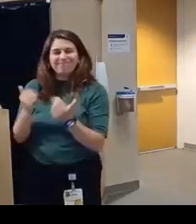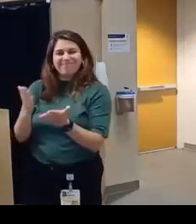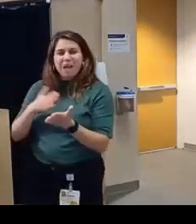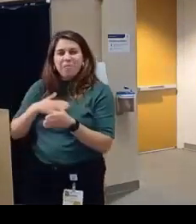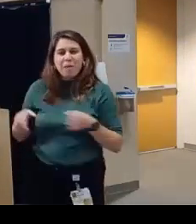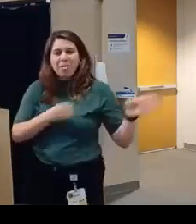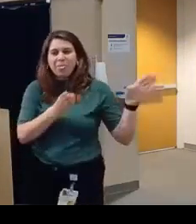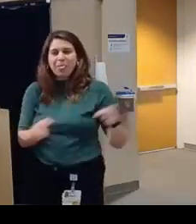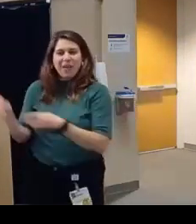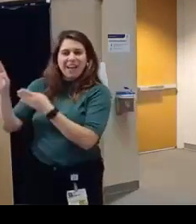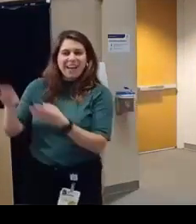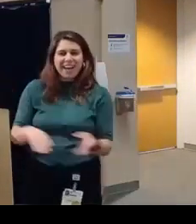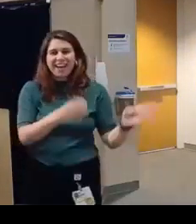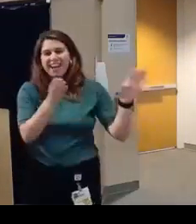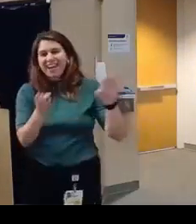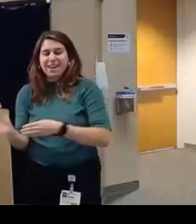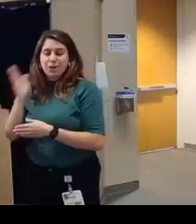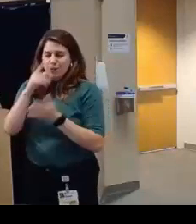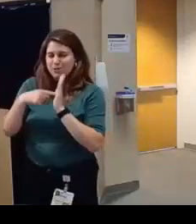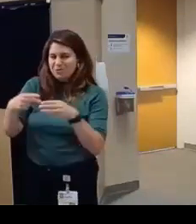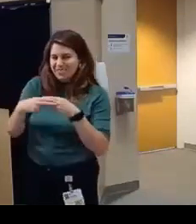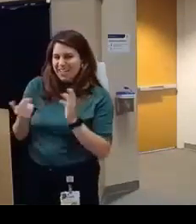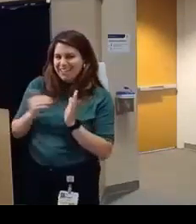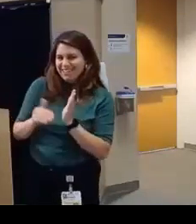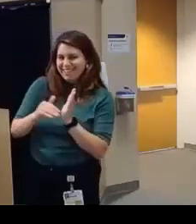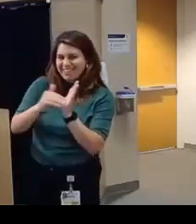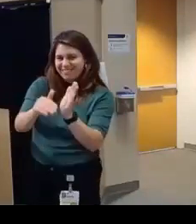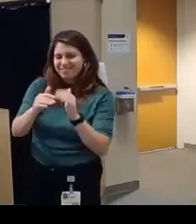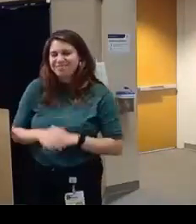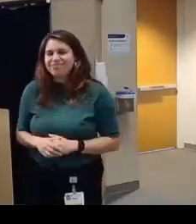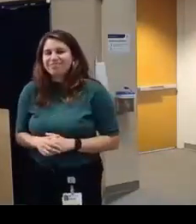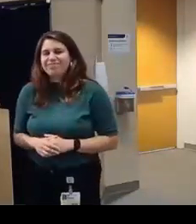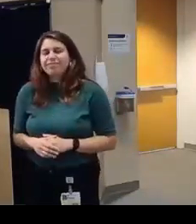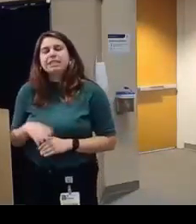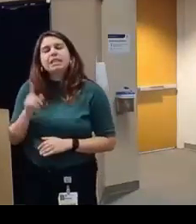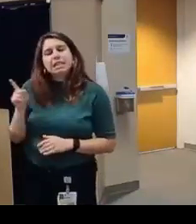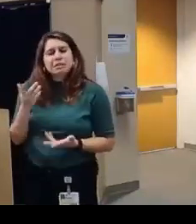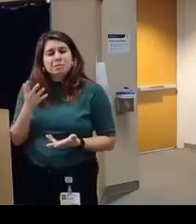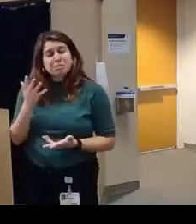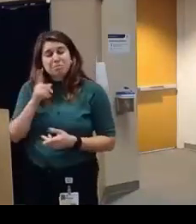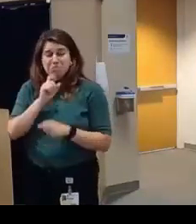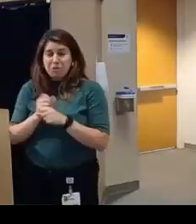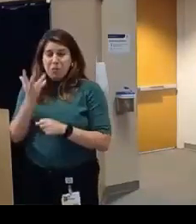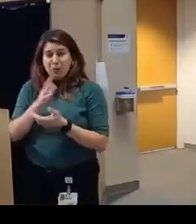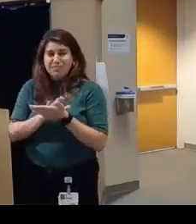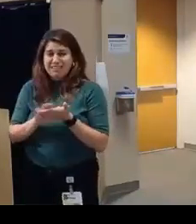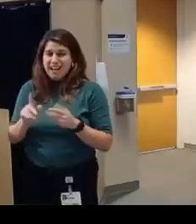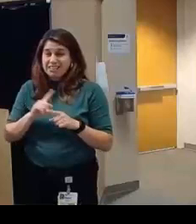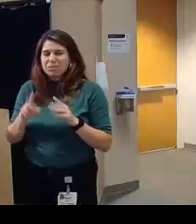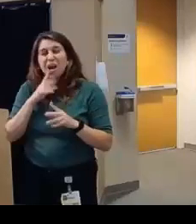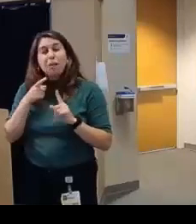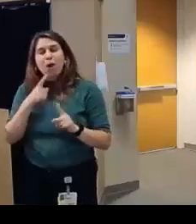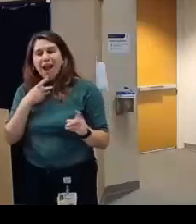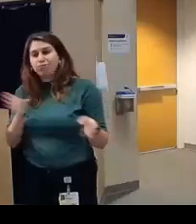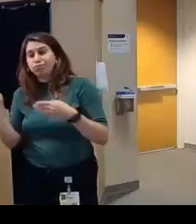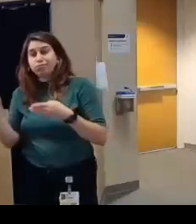path. So we're going to see this slide a couple times. Here's my circuitous path, and this one's actually, it looks kind of nice, but yeah, there's a lot of curves and turns,